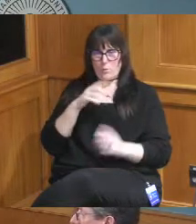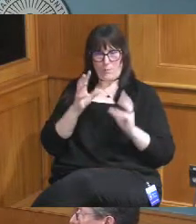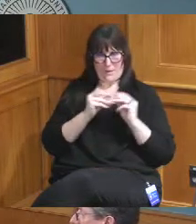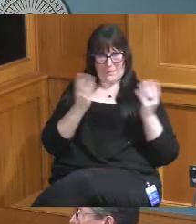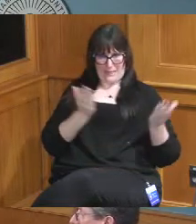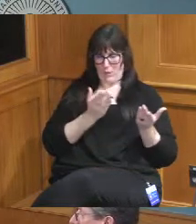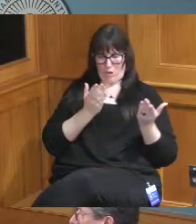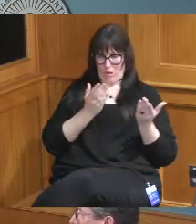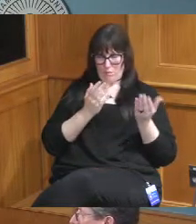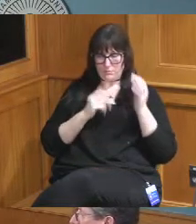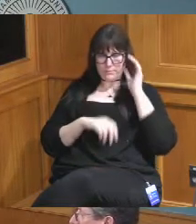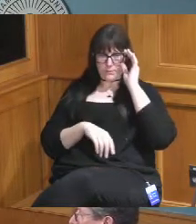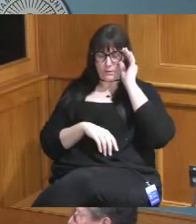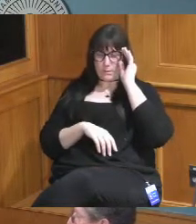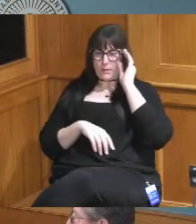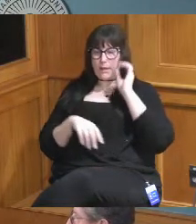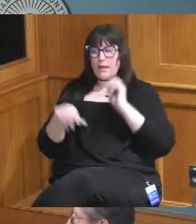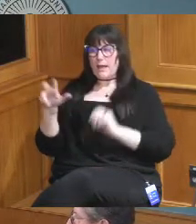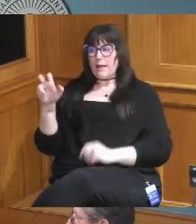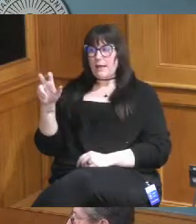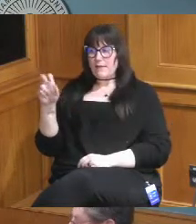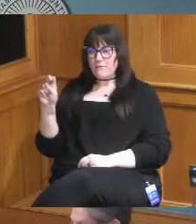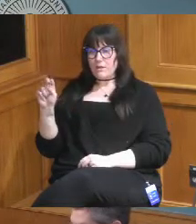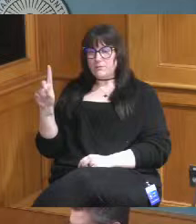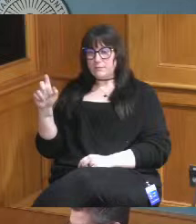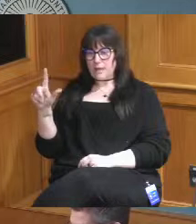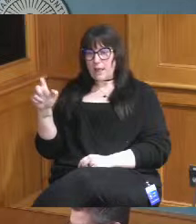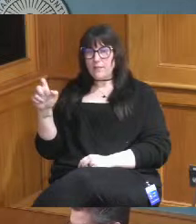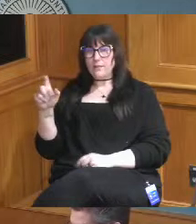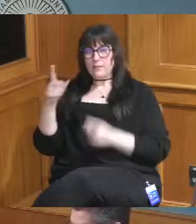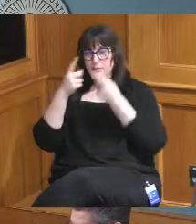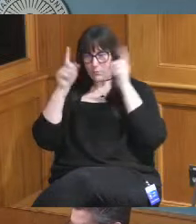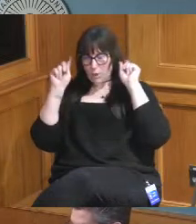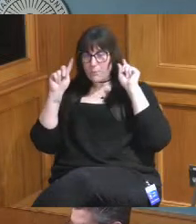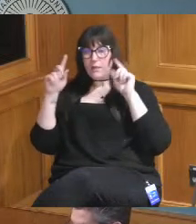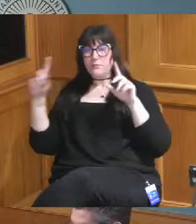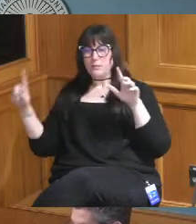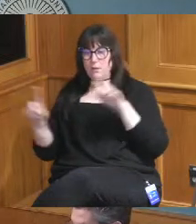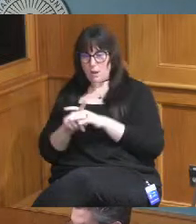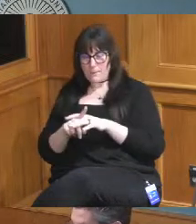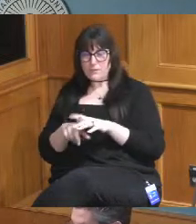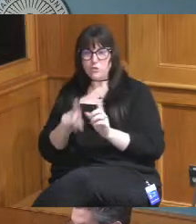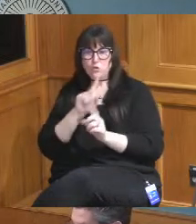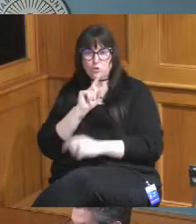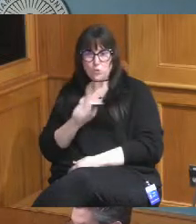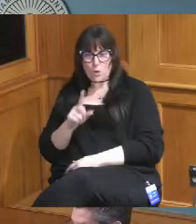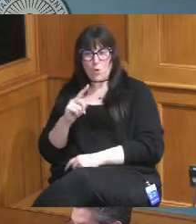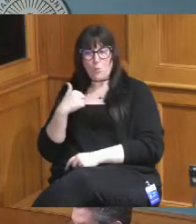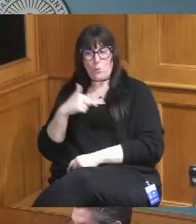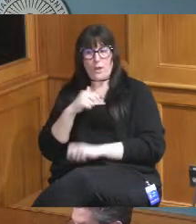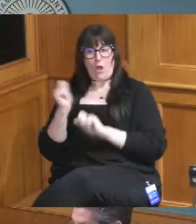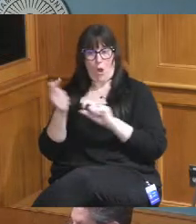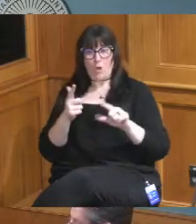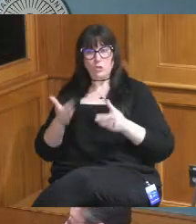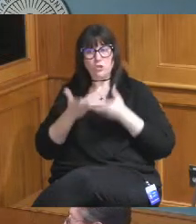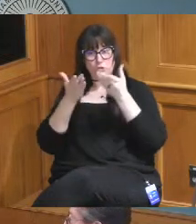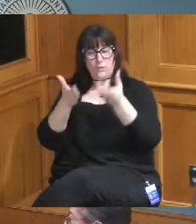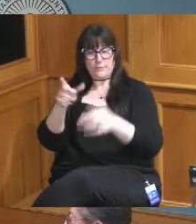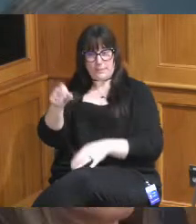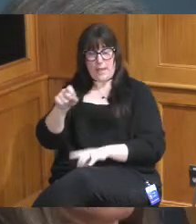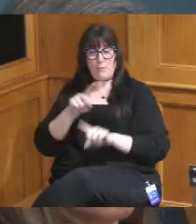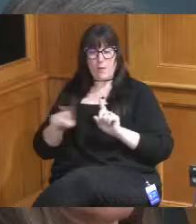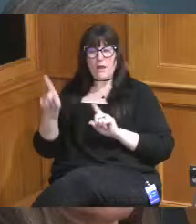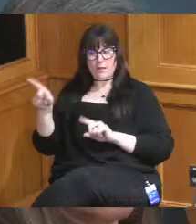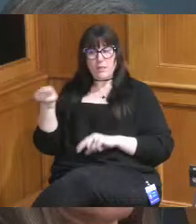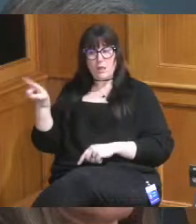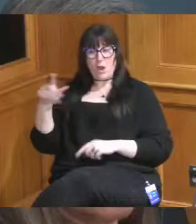Secondly, to have Evendale and the sheriff department come in, and we had all suggested that, but if they are going